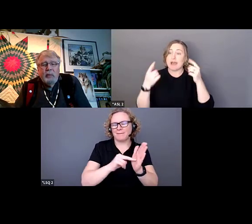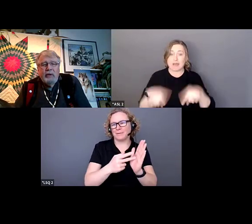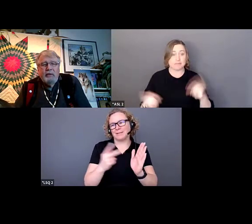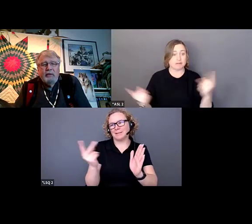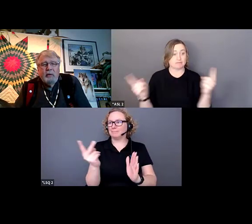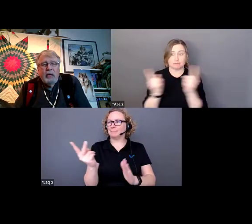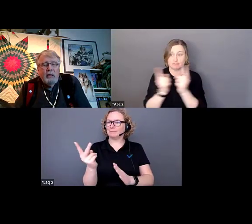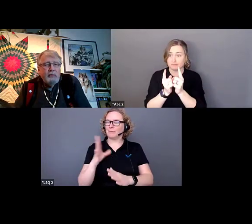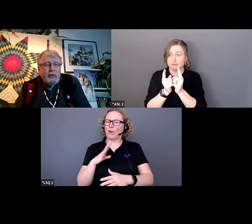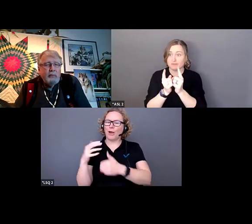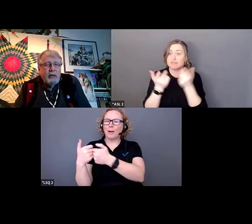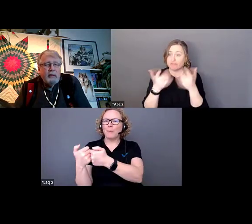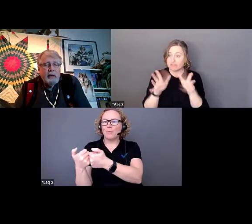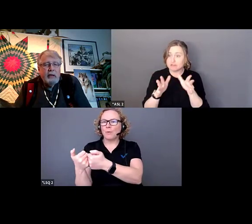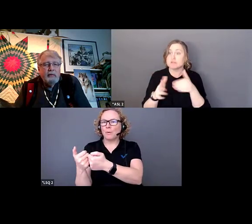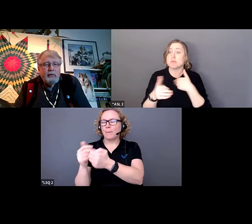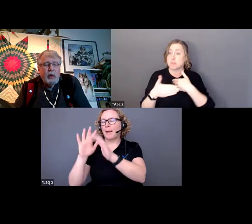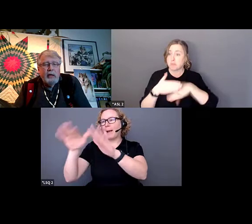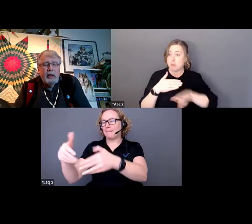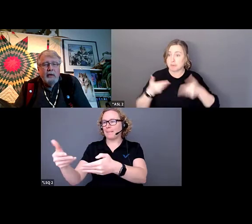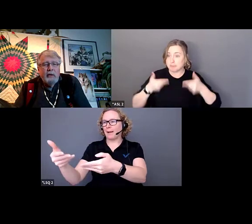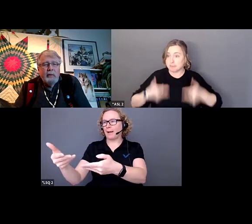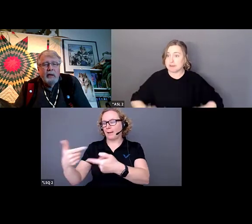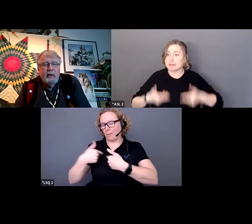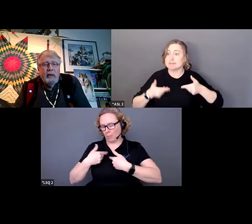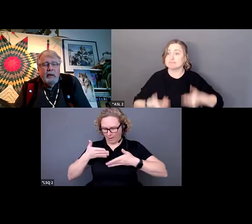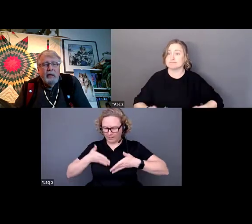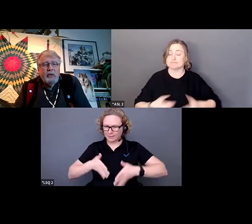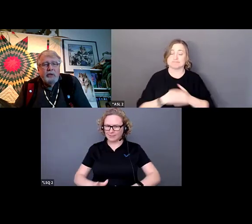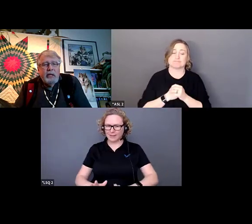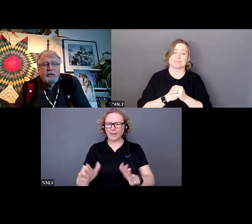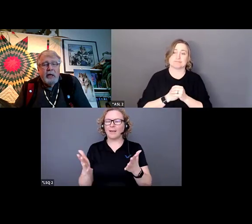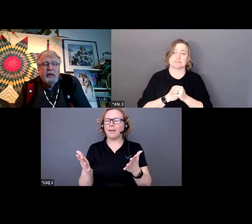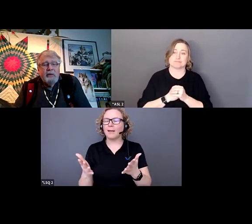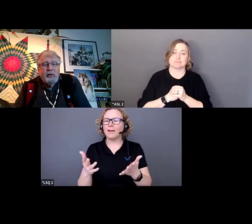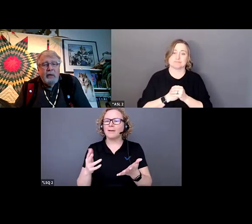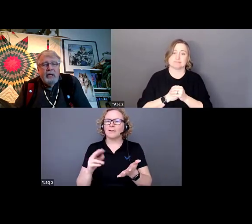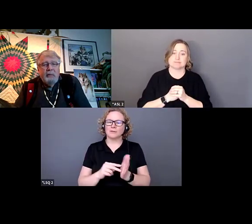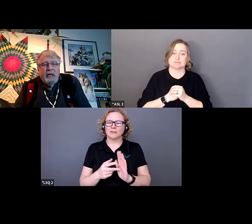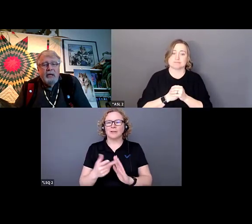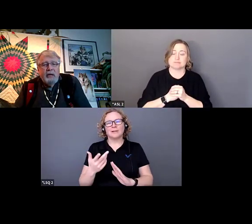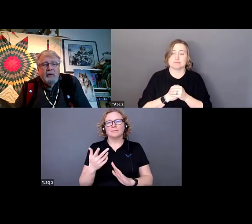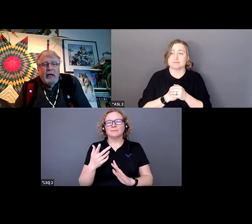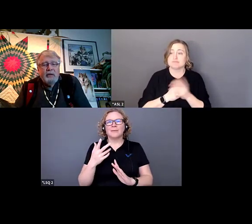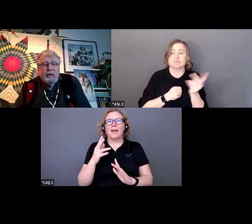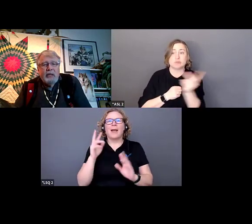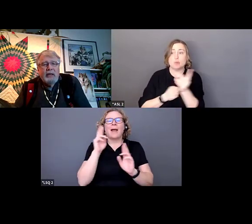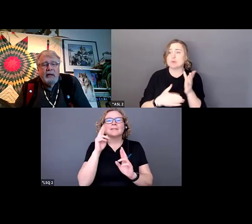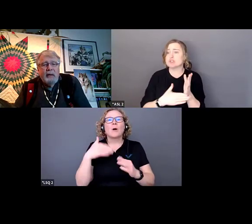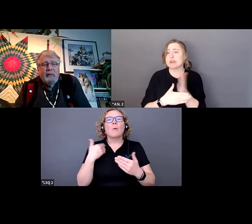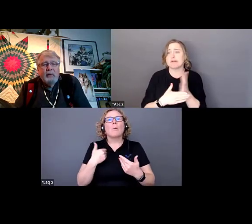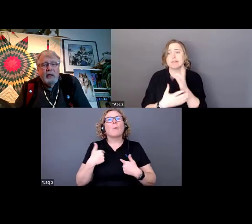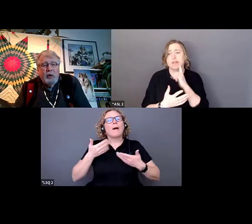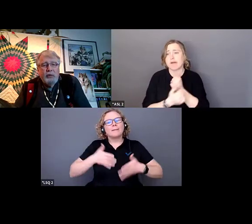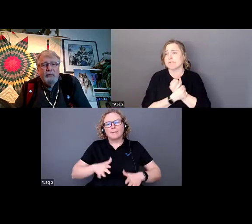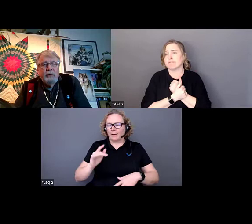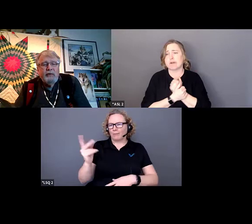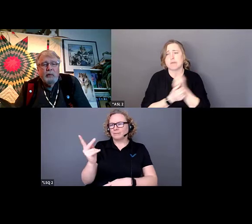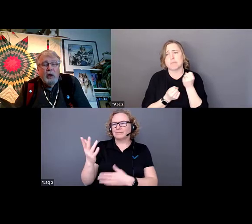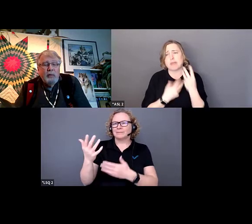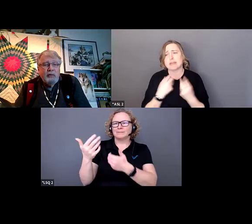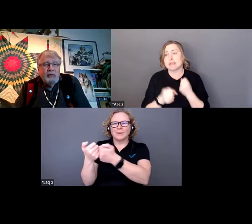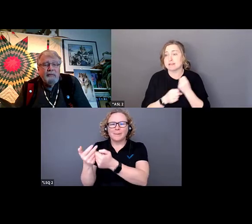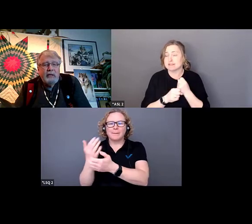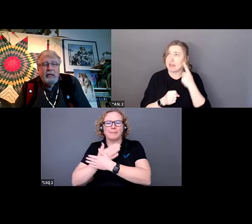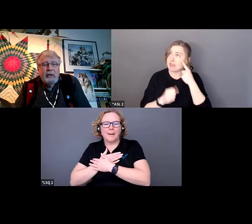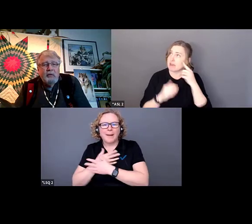that experience that came from their love for one another, and which they shared for many, many years, actually over 50,